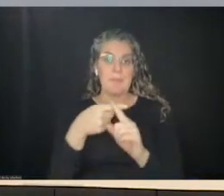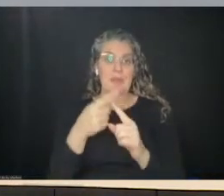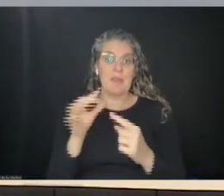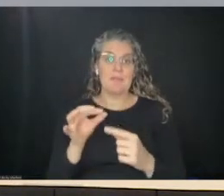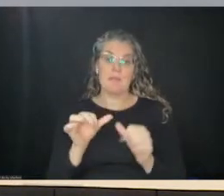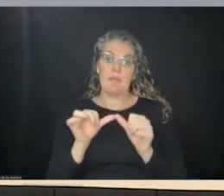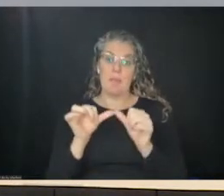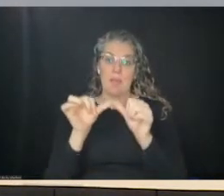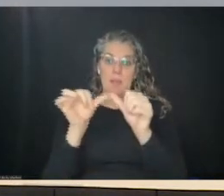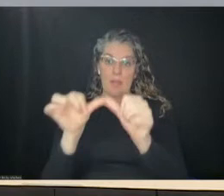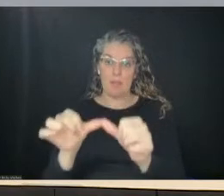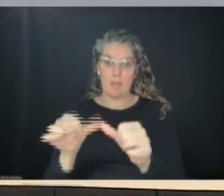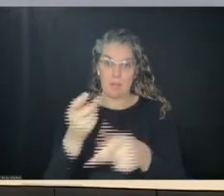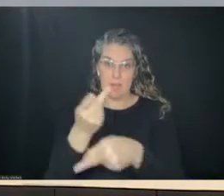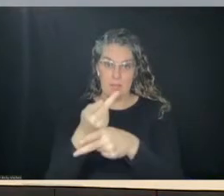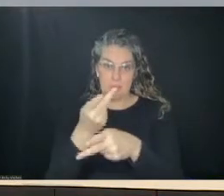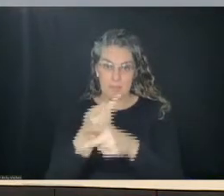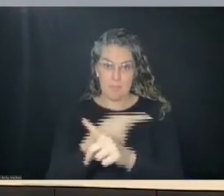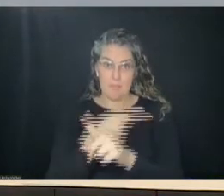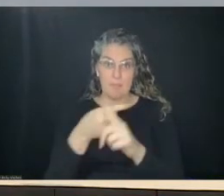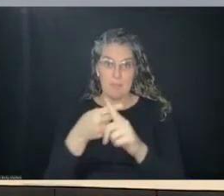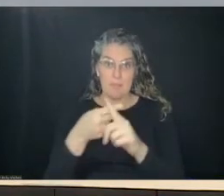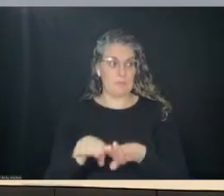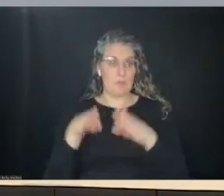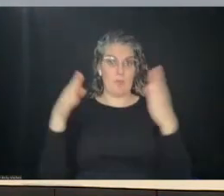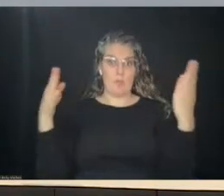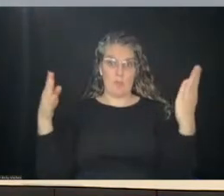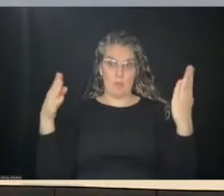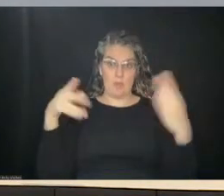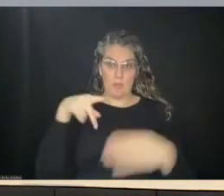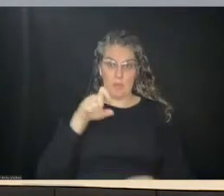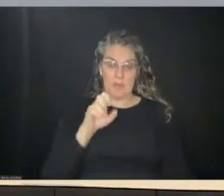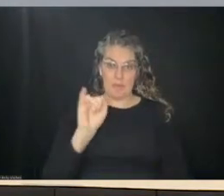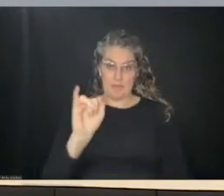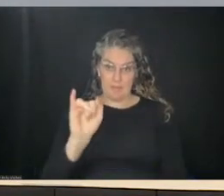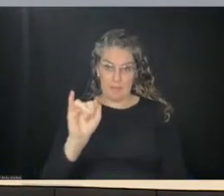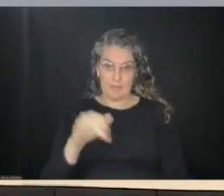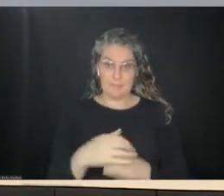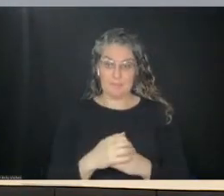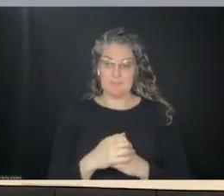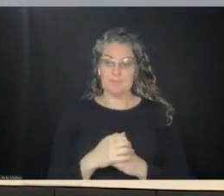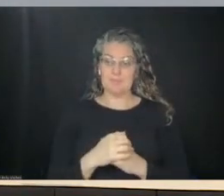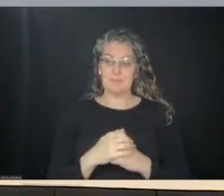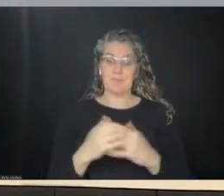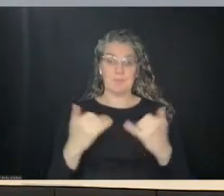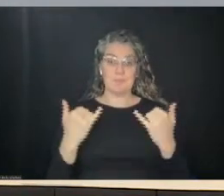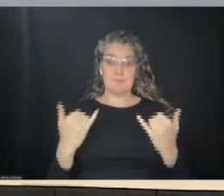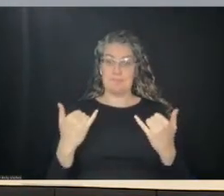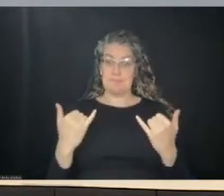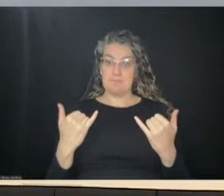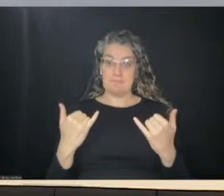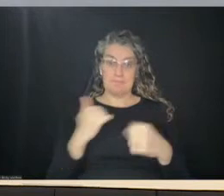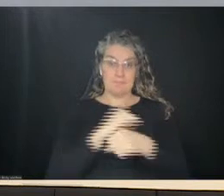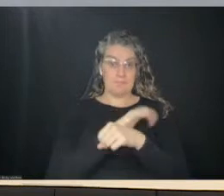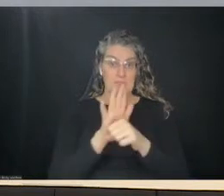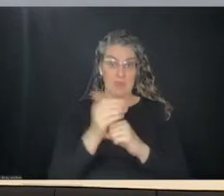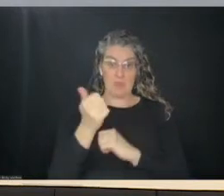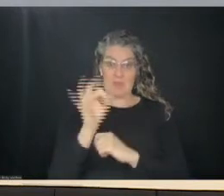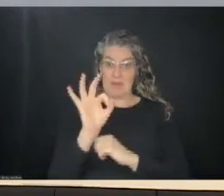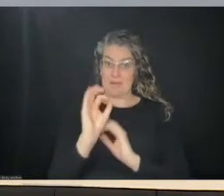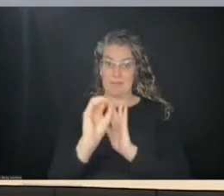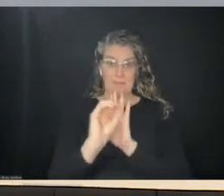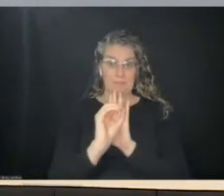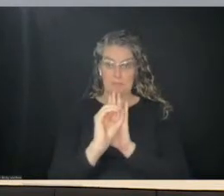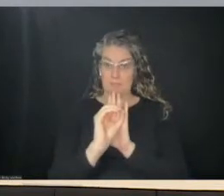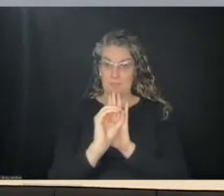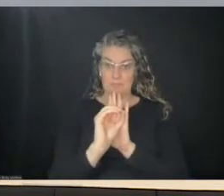reopening plan. There are no new cases to report of COVID-19 in PI today. We currently have